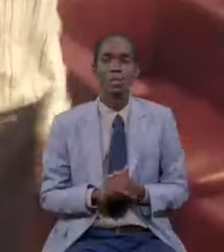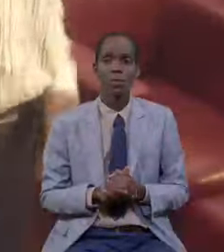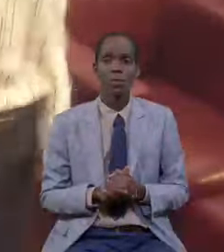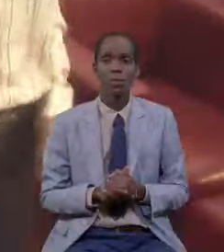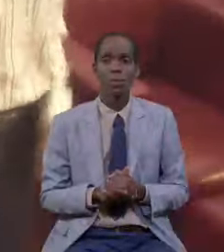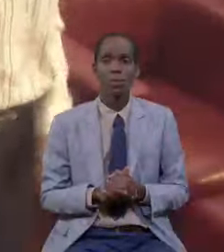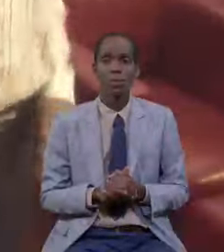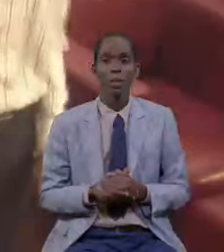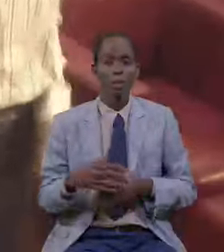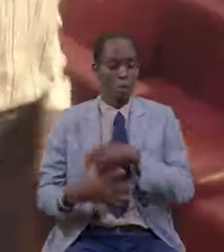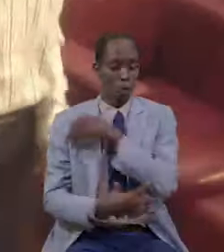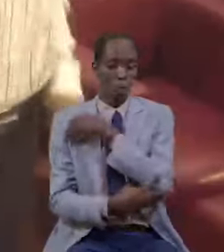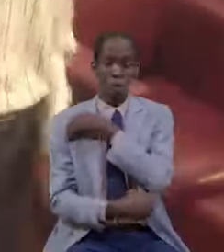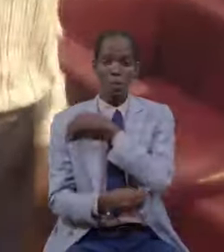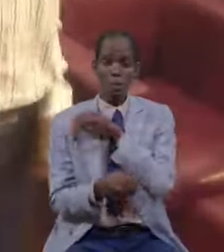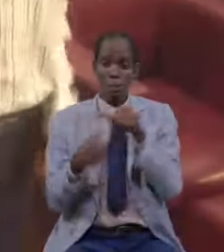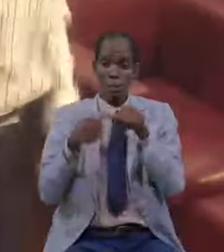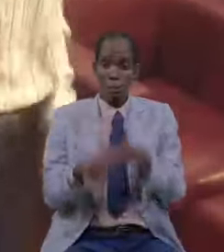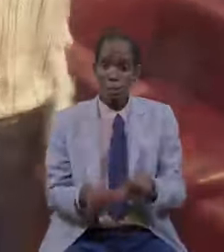Poverty out.